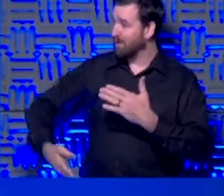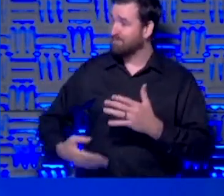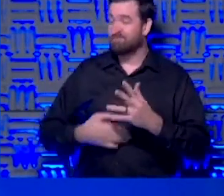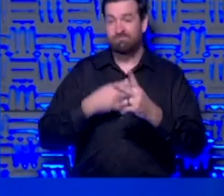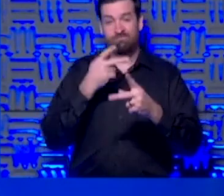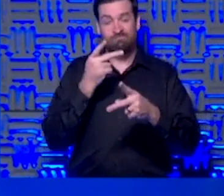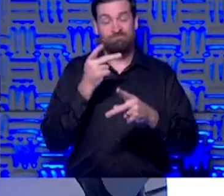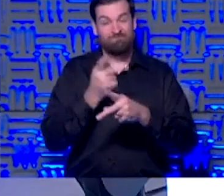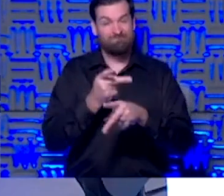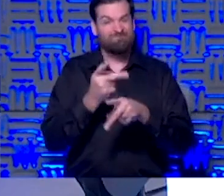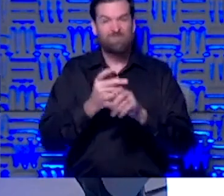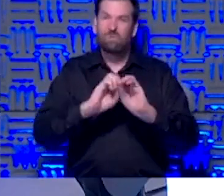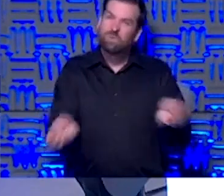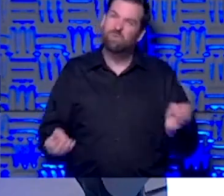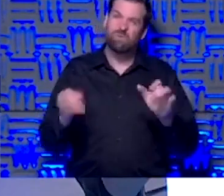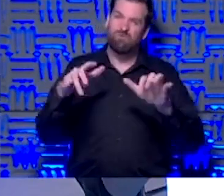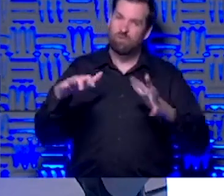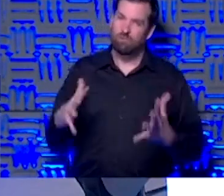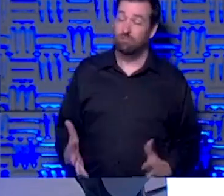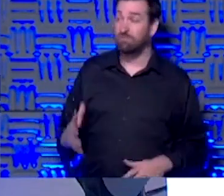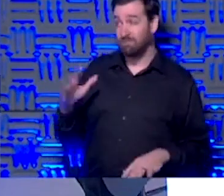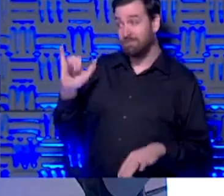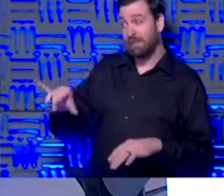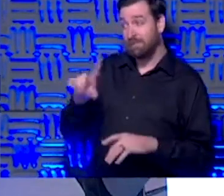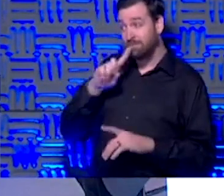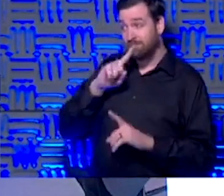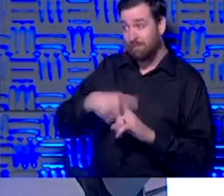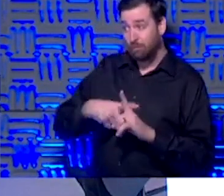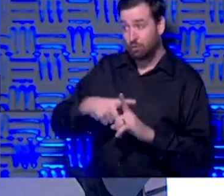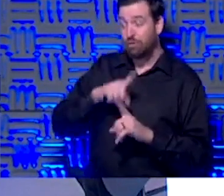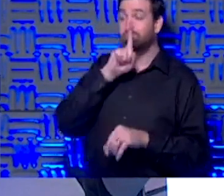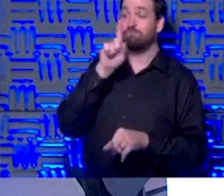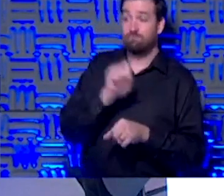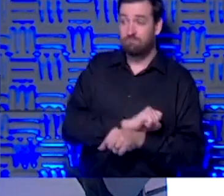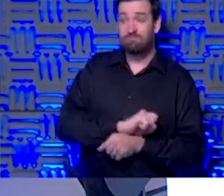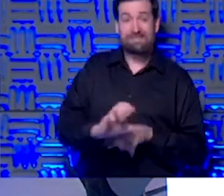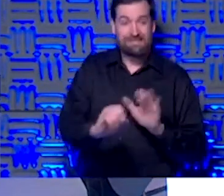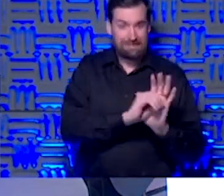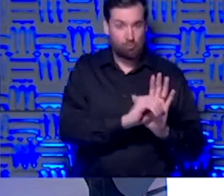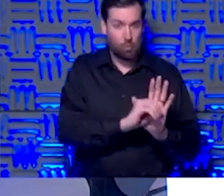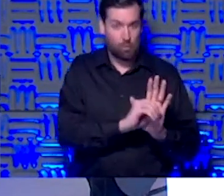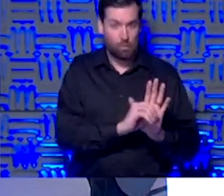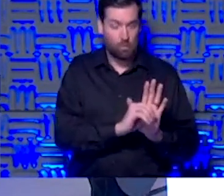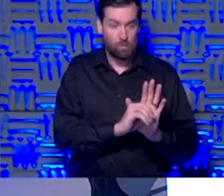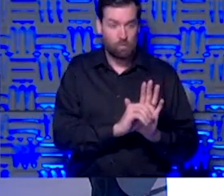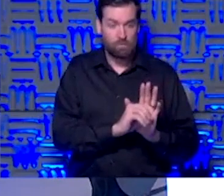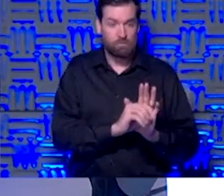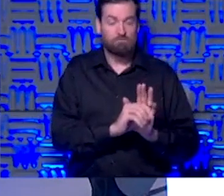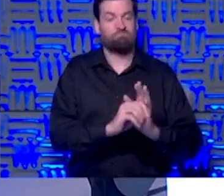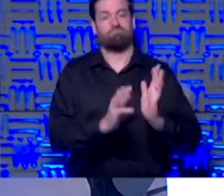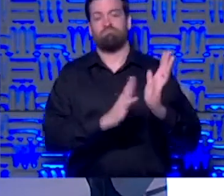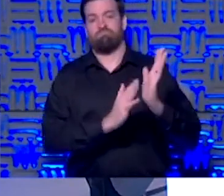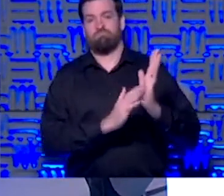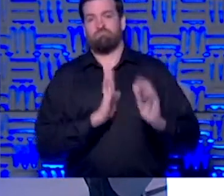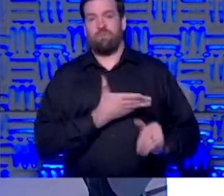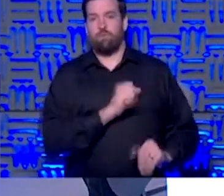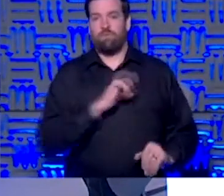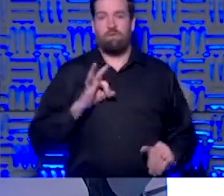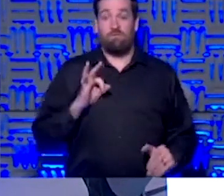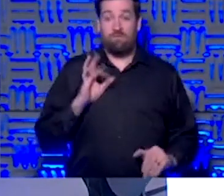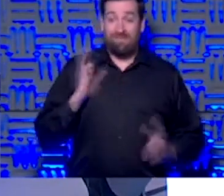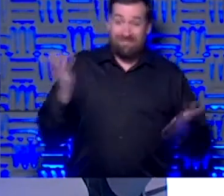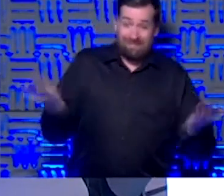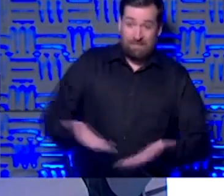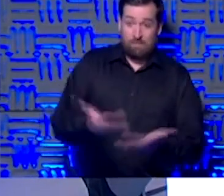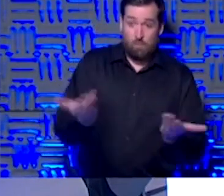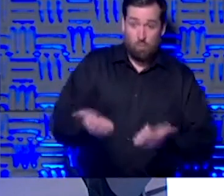Stay out of sub-zero freezers. By the way, the temperature really was 0 degrees in that freezer. cold. Hands off to our staff, because they were in there with